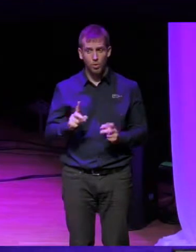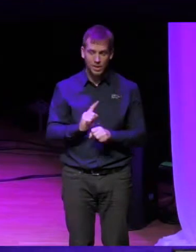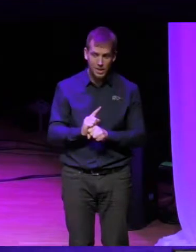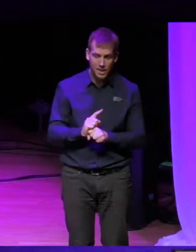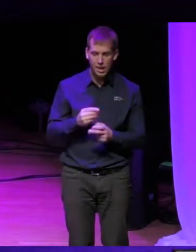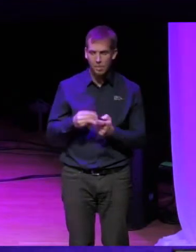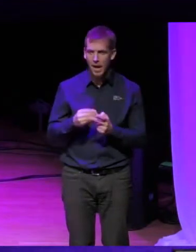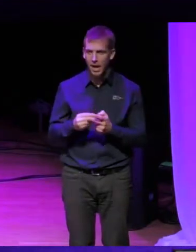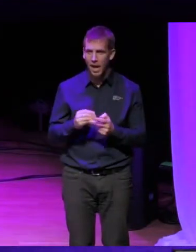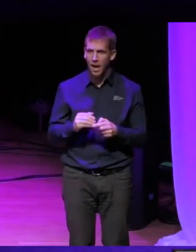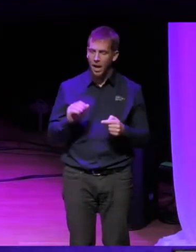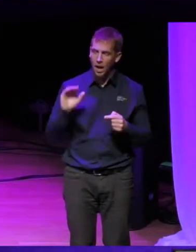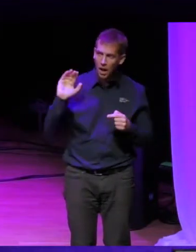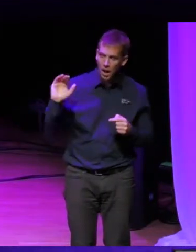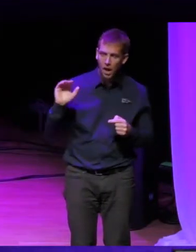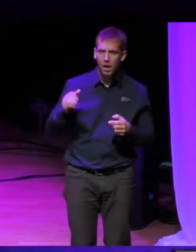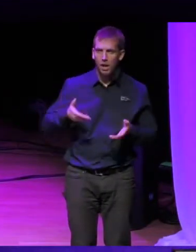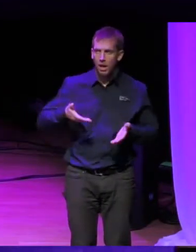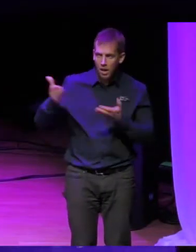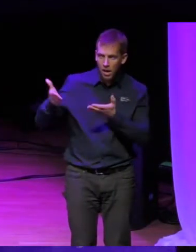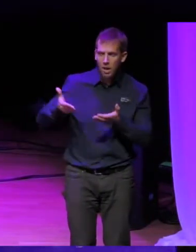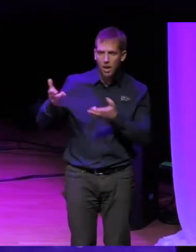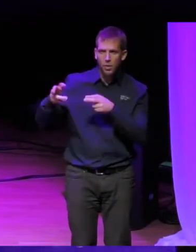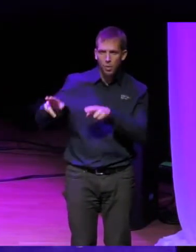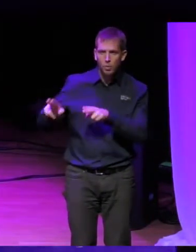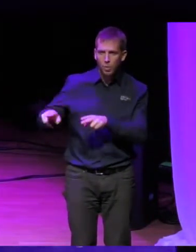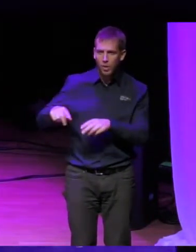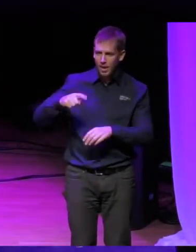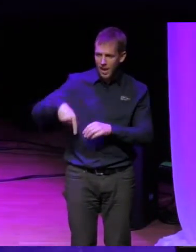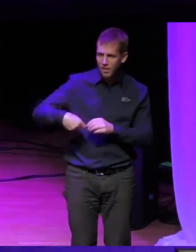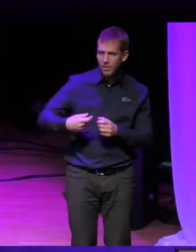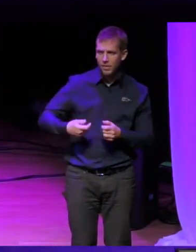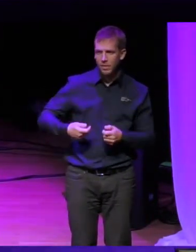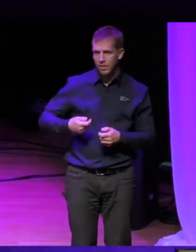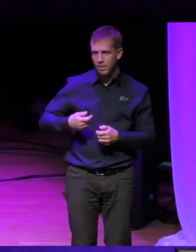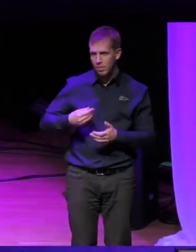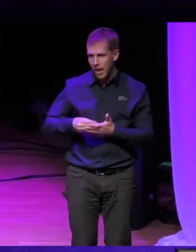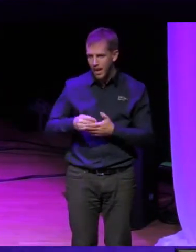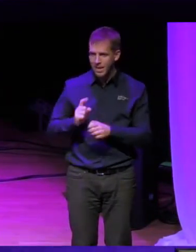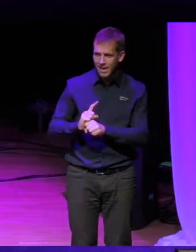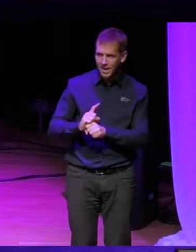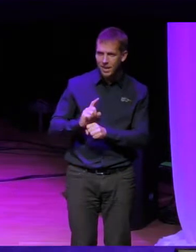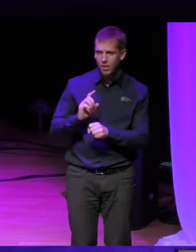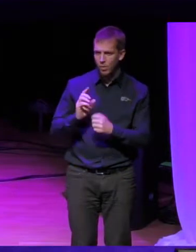go through courts to change this, to change laws and everything, or rather to